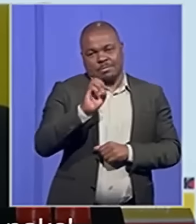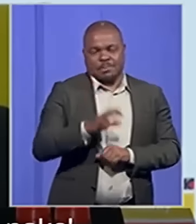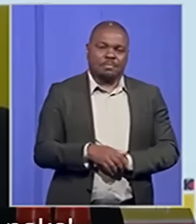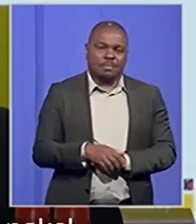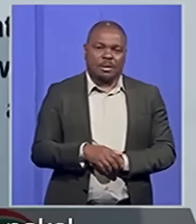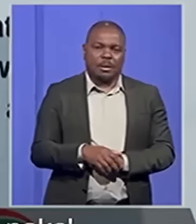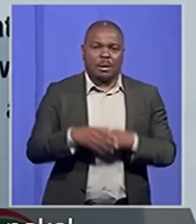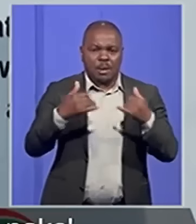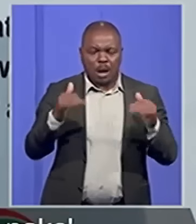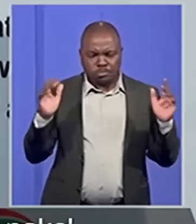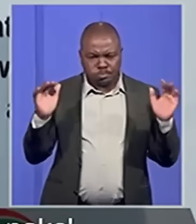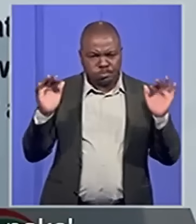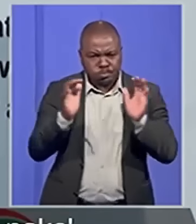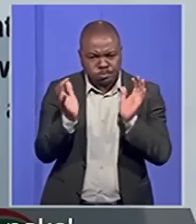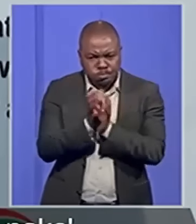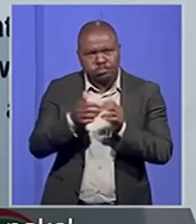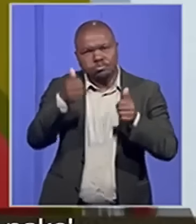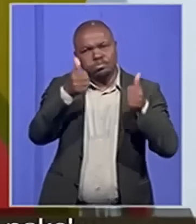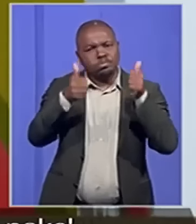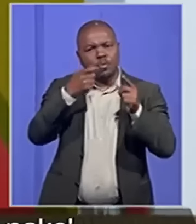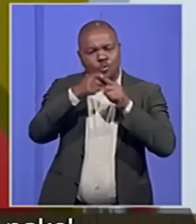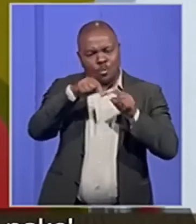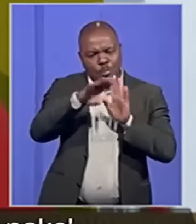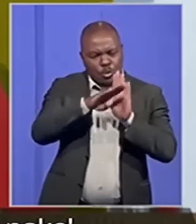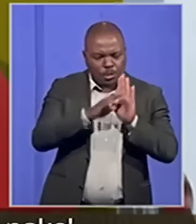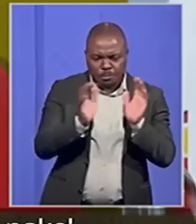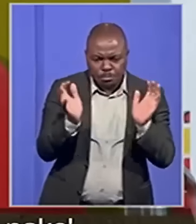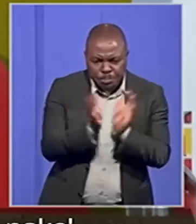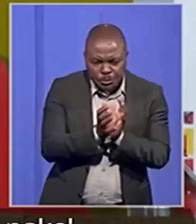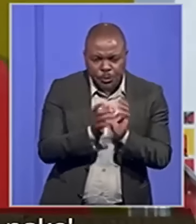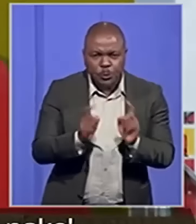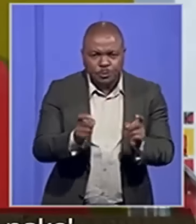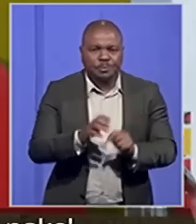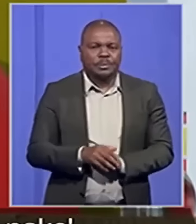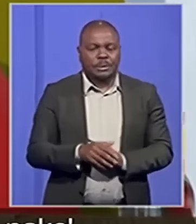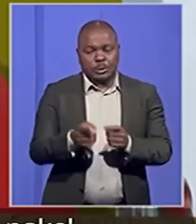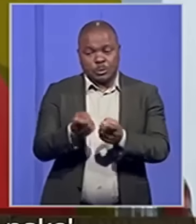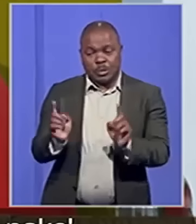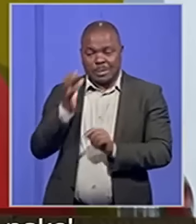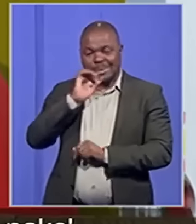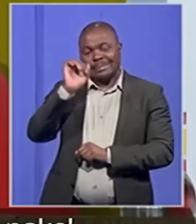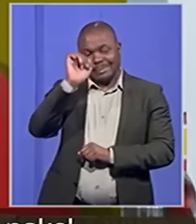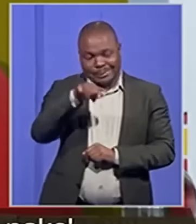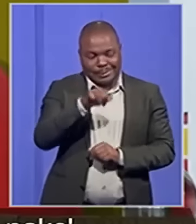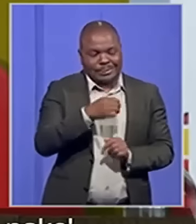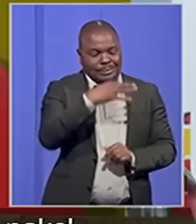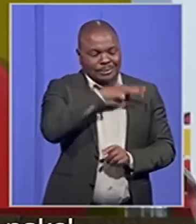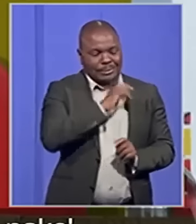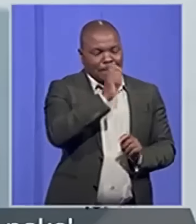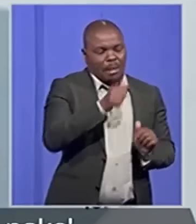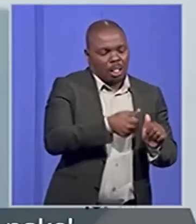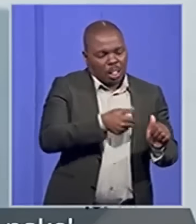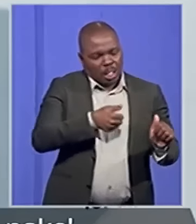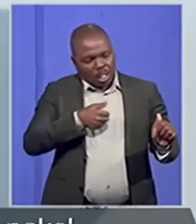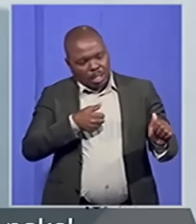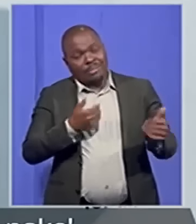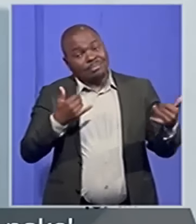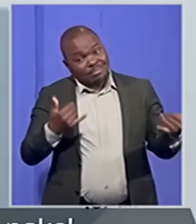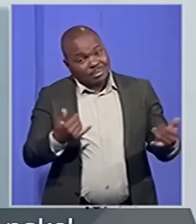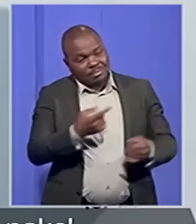kopano ya mohlakanelwa ya balaodi ba lenaneo le. Ba amogetše gore go diegišwa ga megolo ya bašomi go